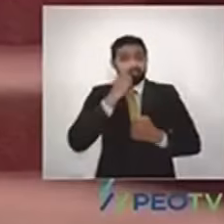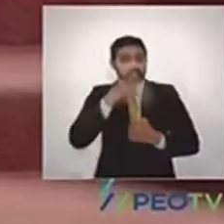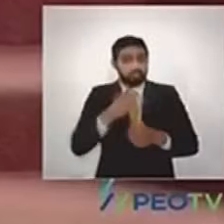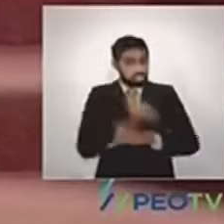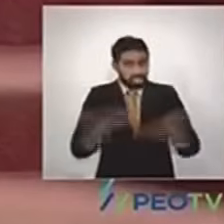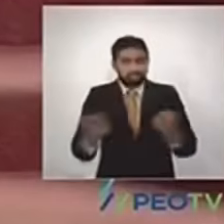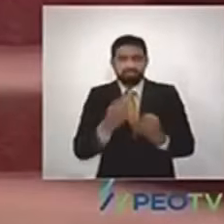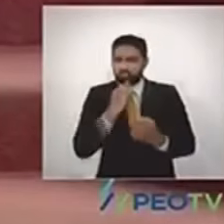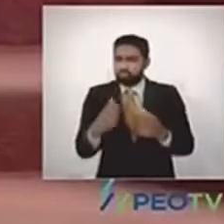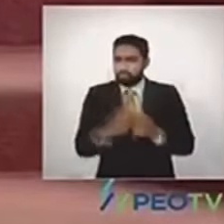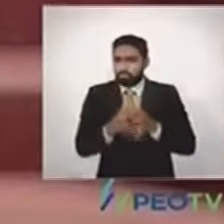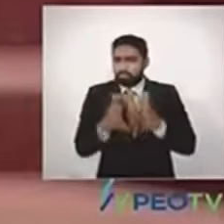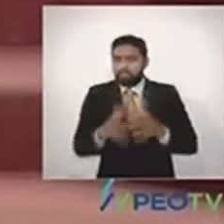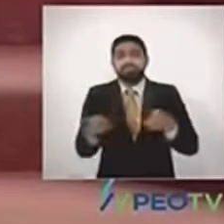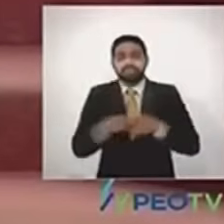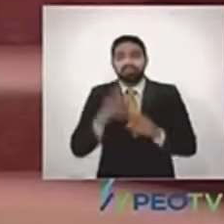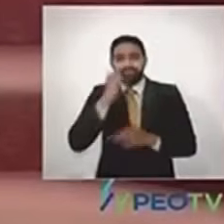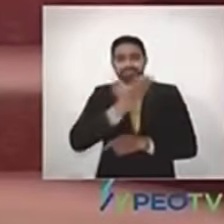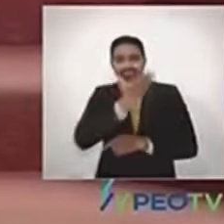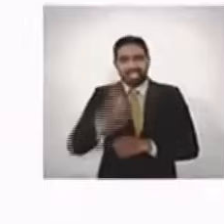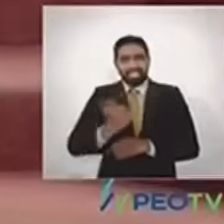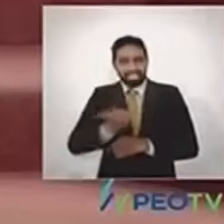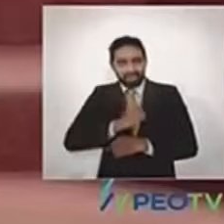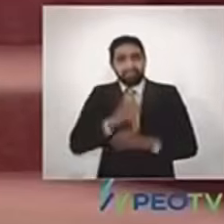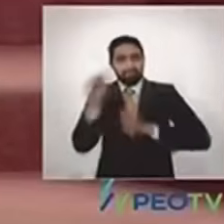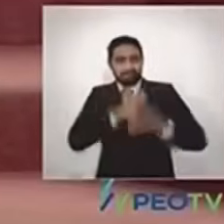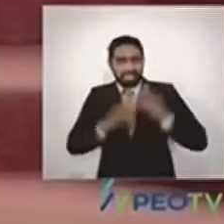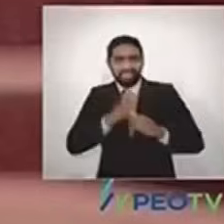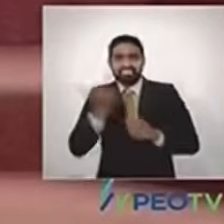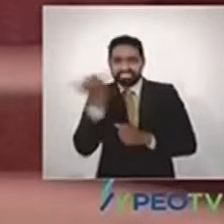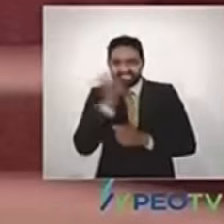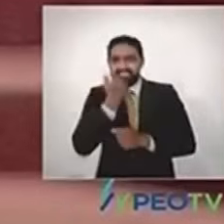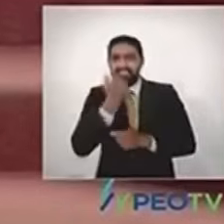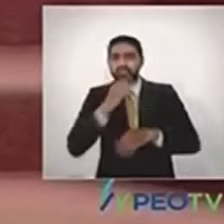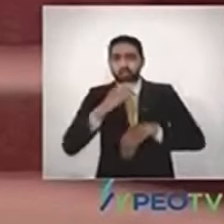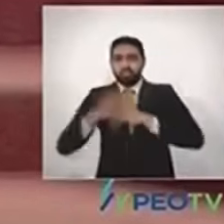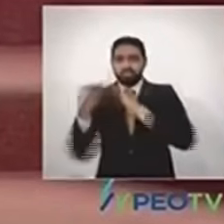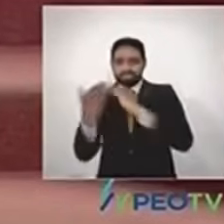looking forward to receiving treatment at the new kidney hospital in Polonnaruwa.